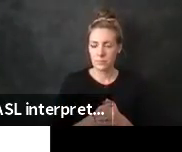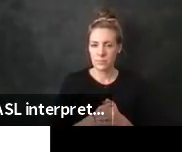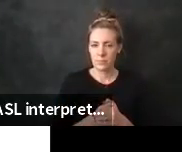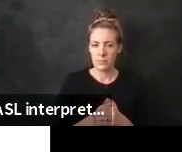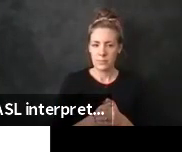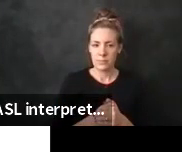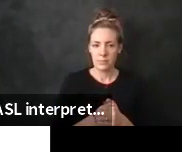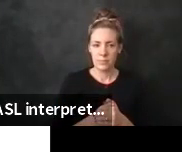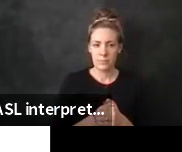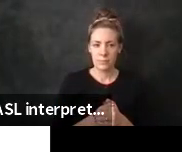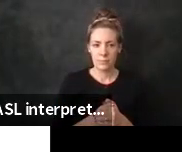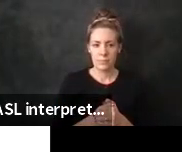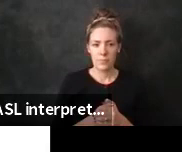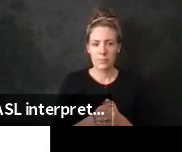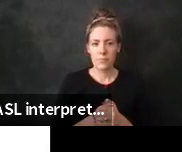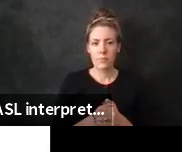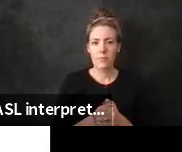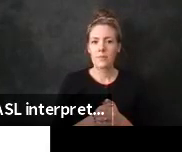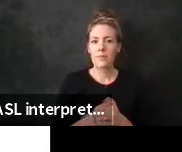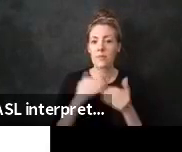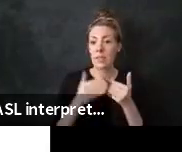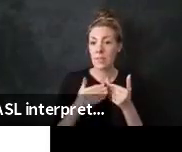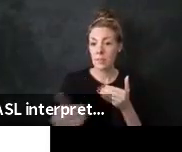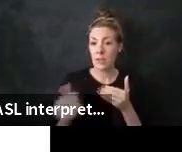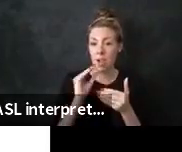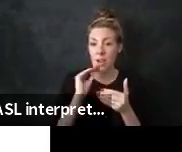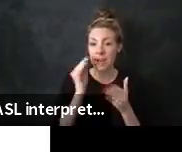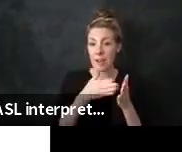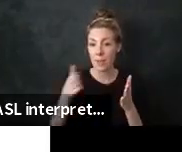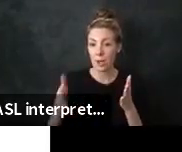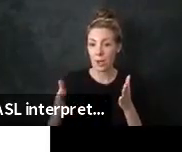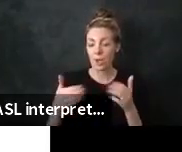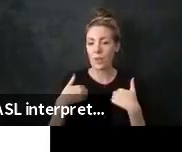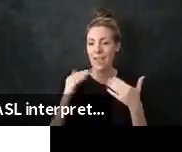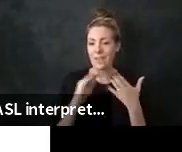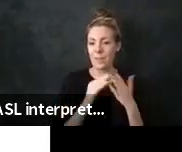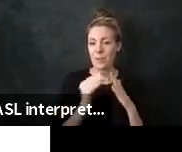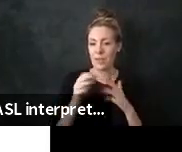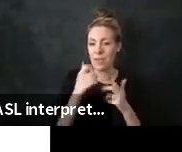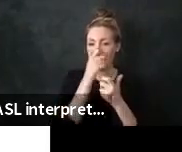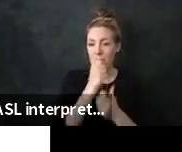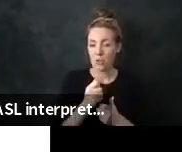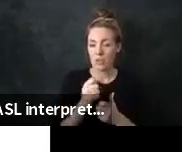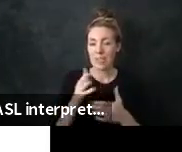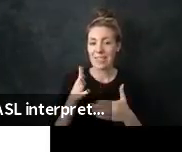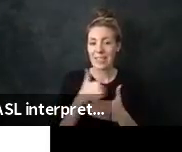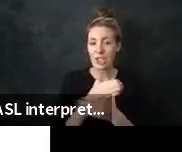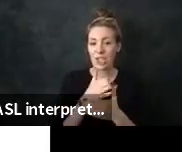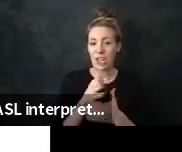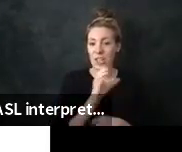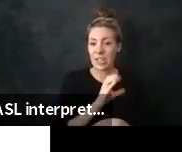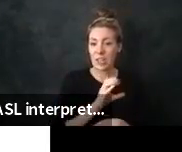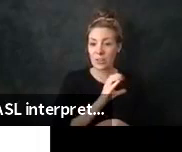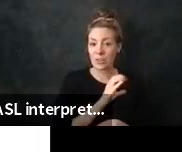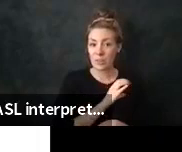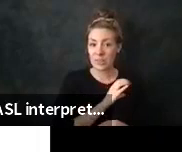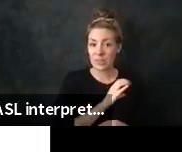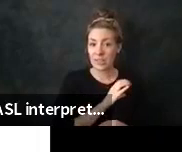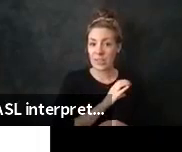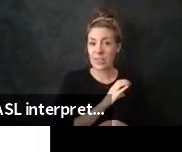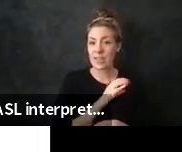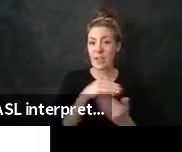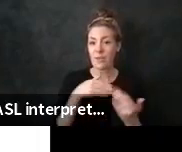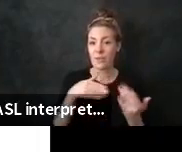Beyond neighborhoods, there are communities of interest, such as shared characteristics, same social or